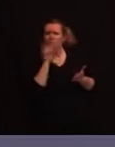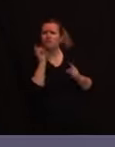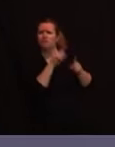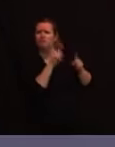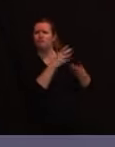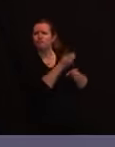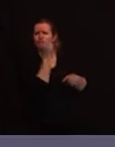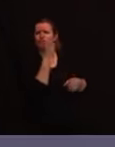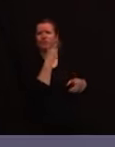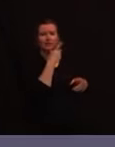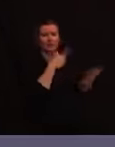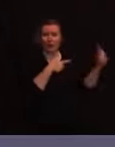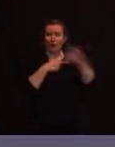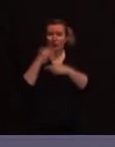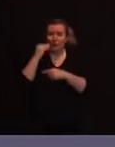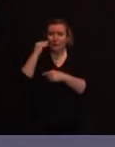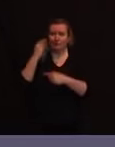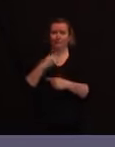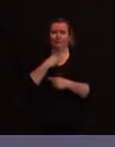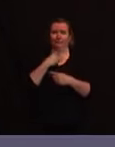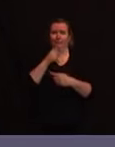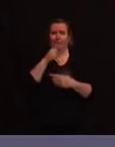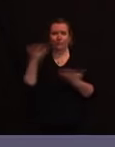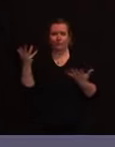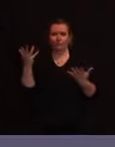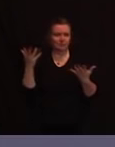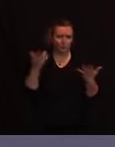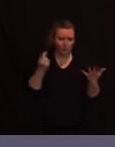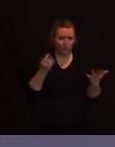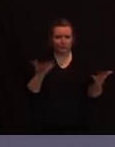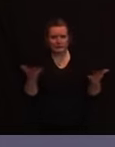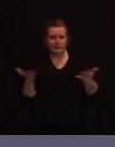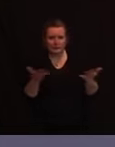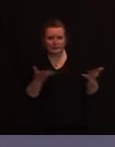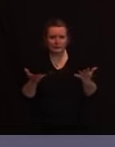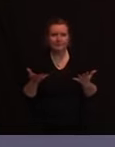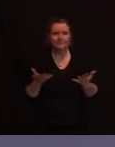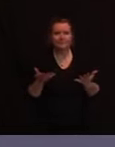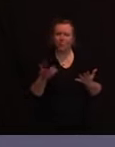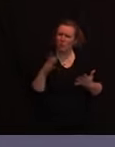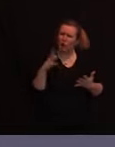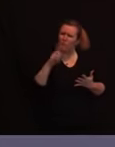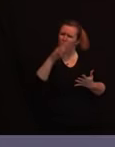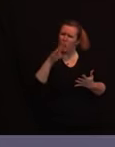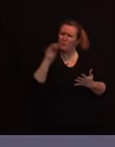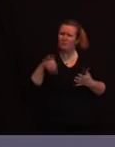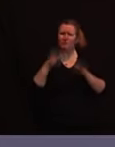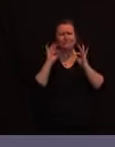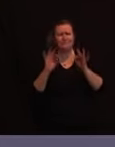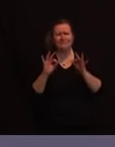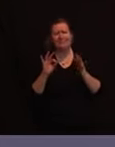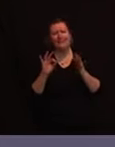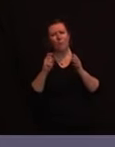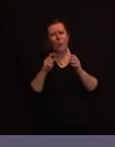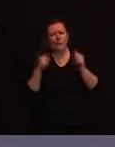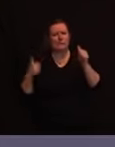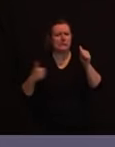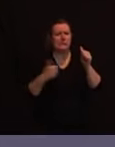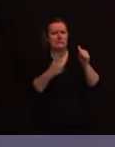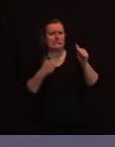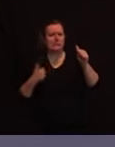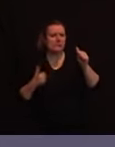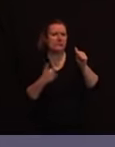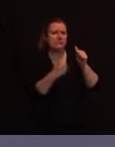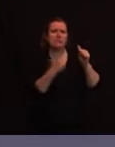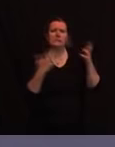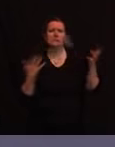That's always something you want to, as best you can, bat 1,000, but you're always trying to get that perfection. I